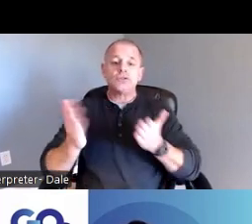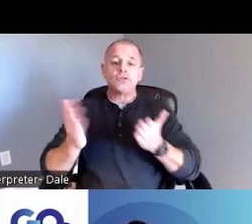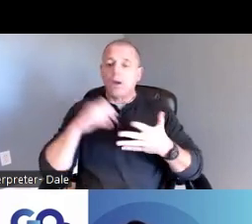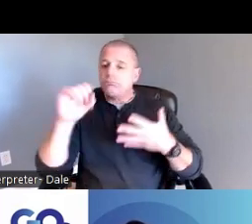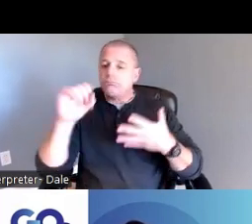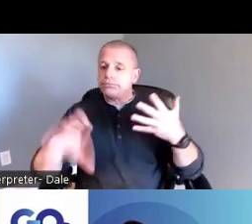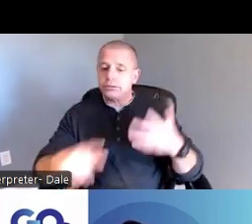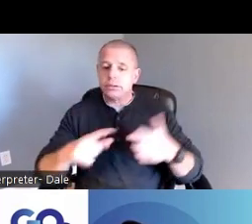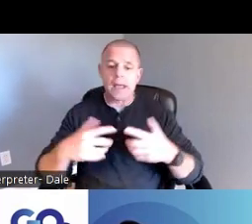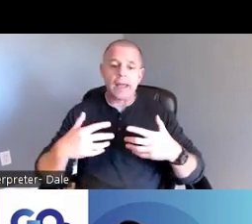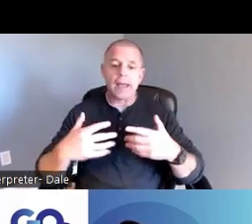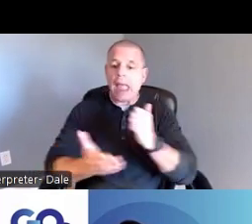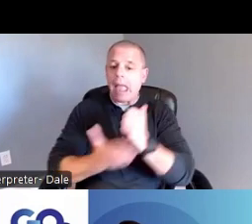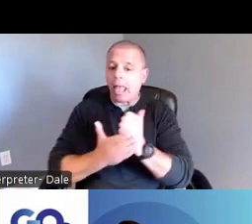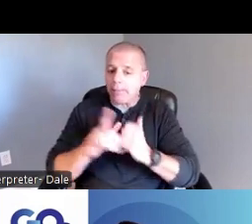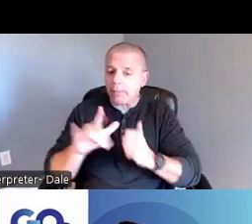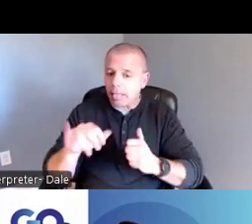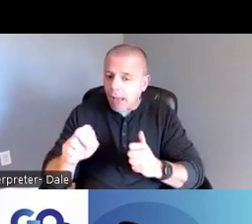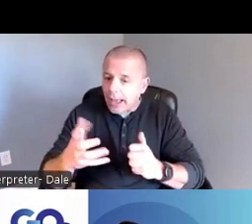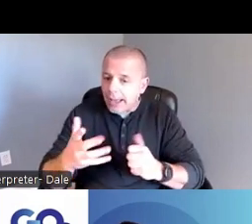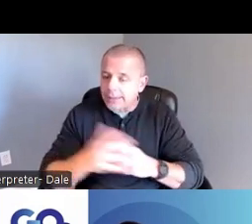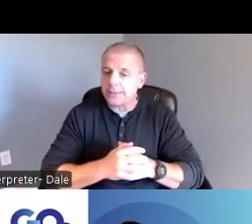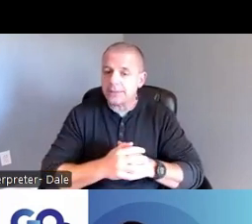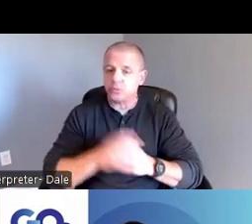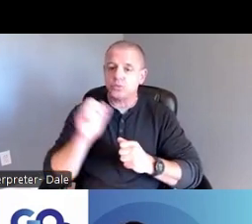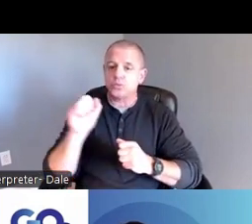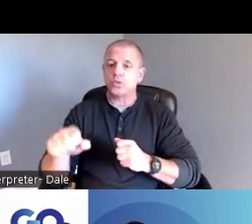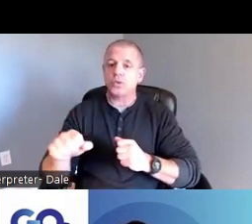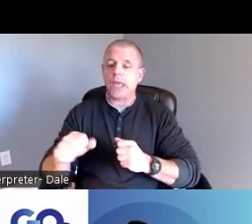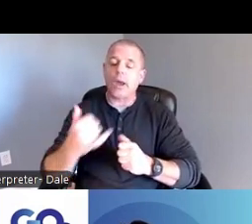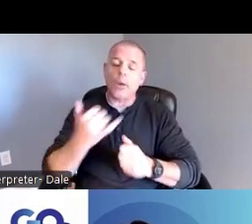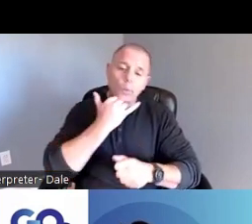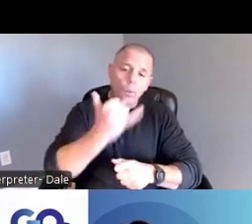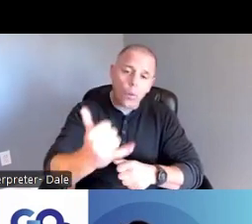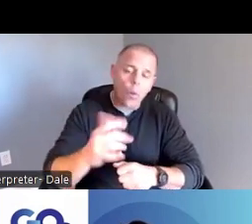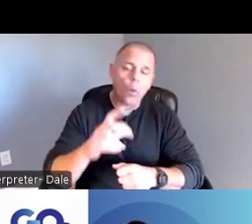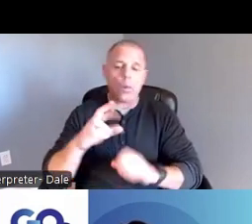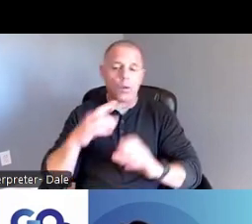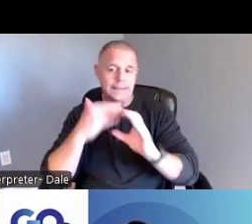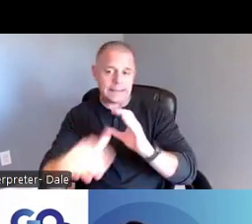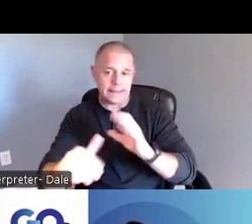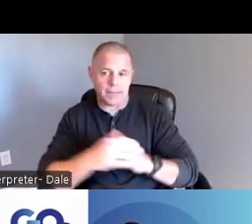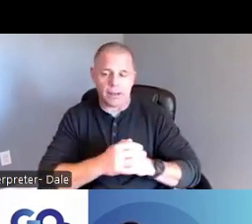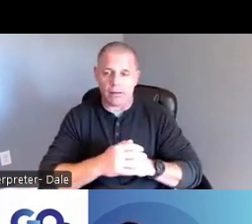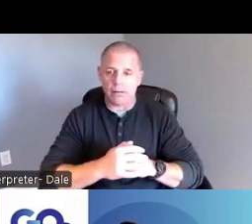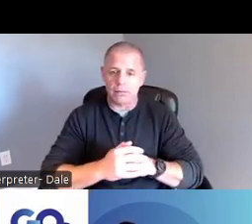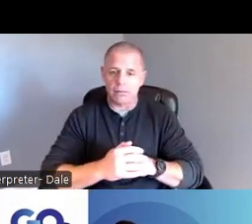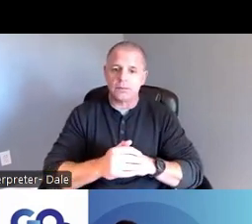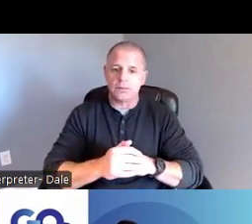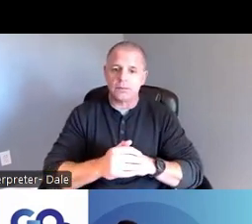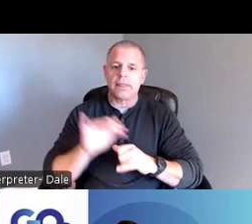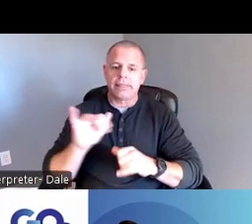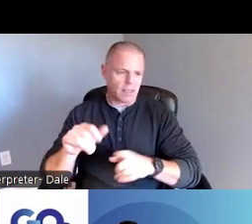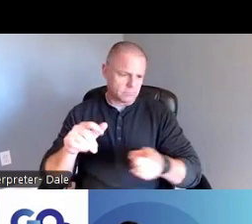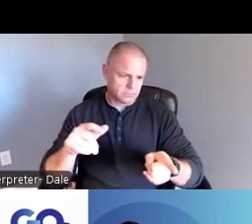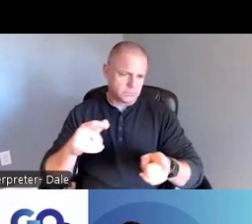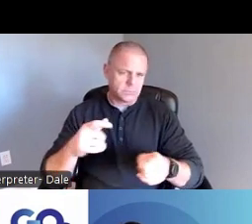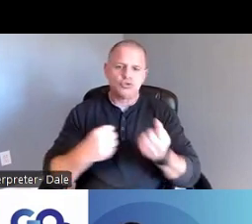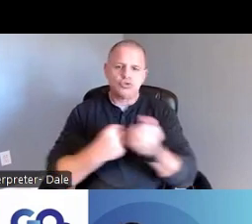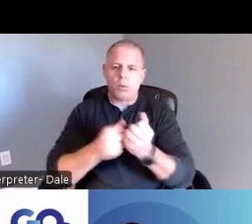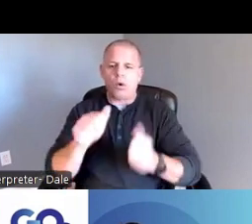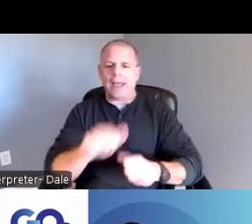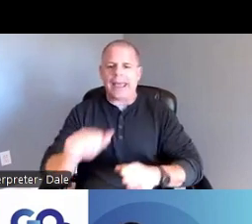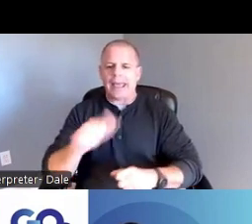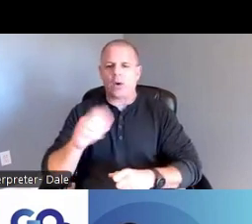helpline, and that can be reached via a phone number and our email, which is support@goto.org. We also have a